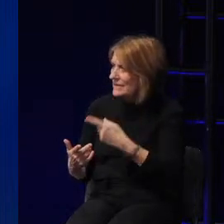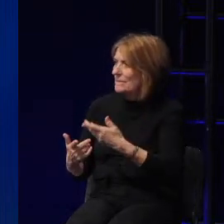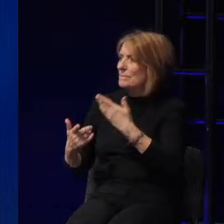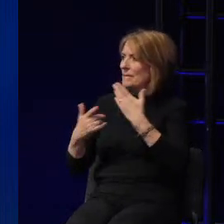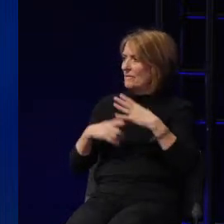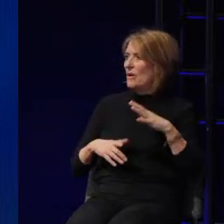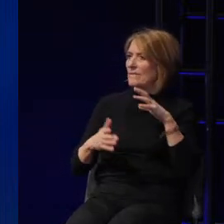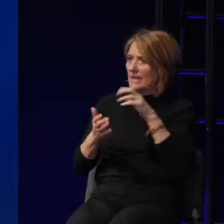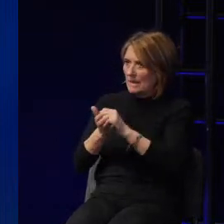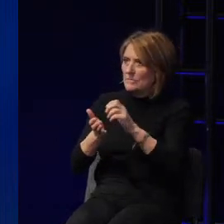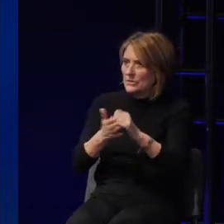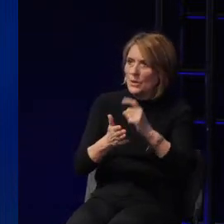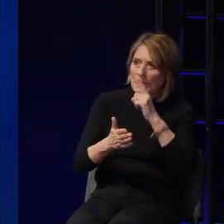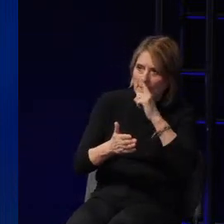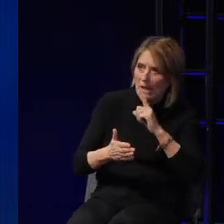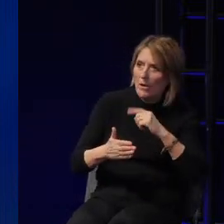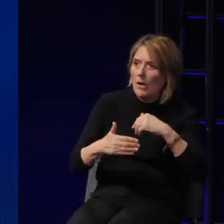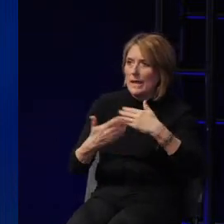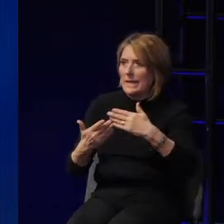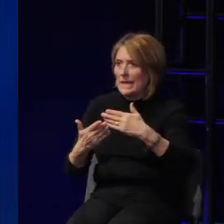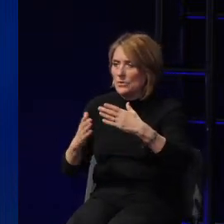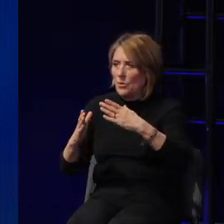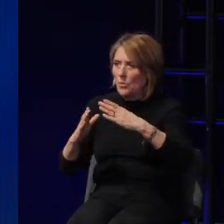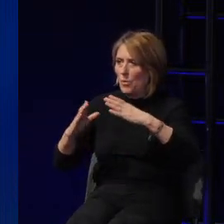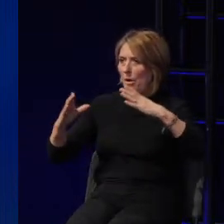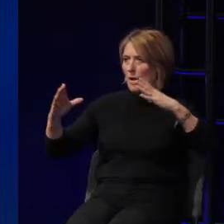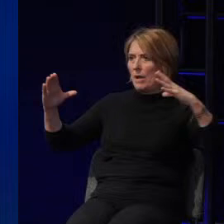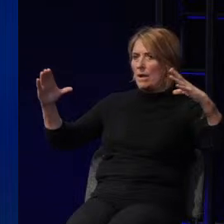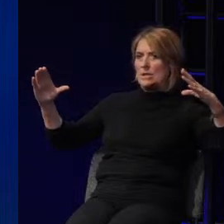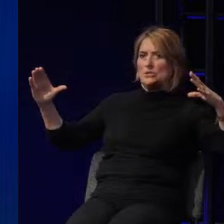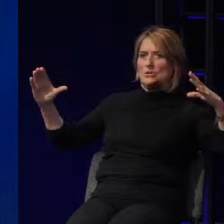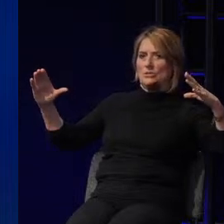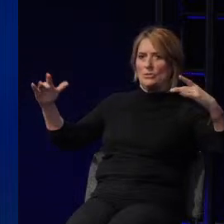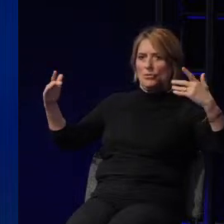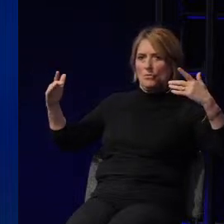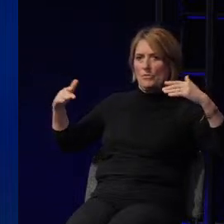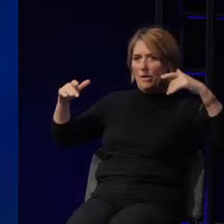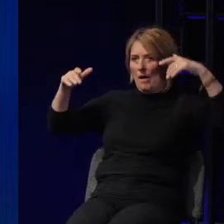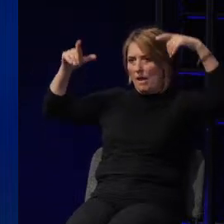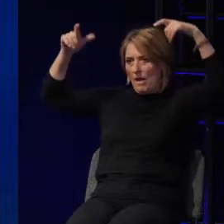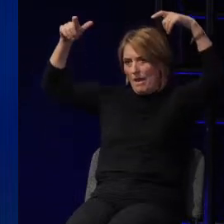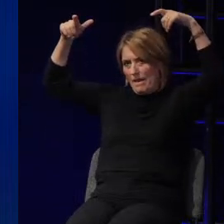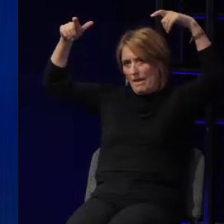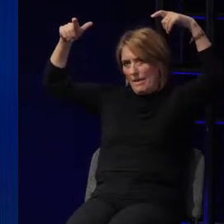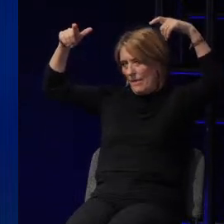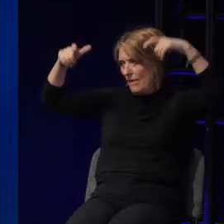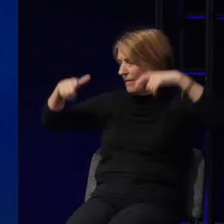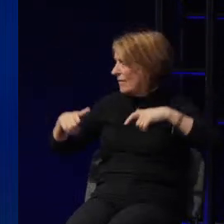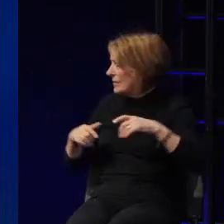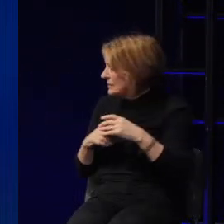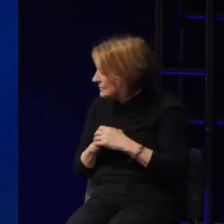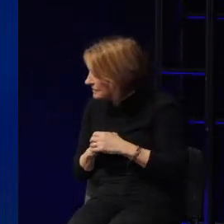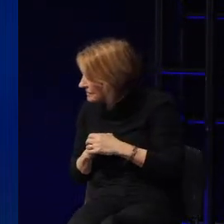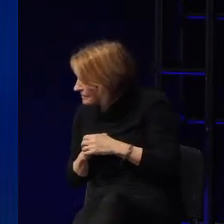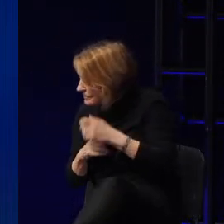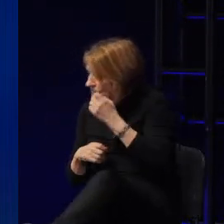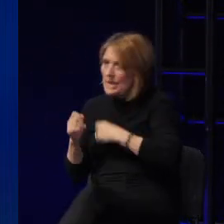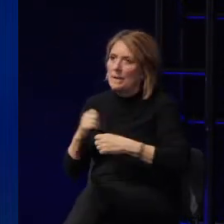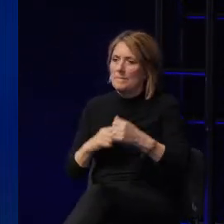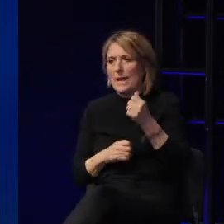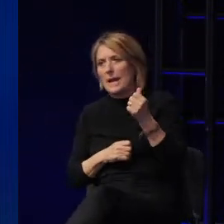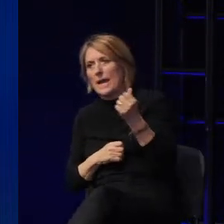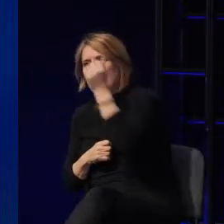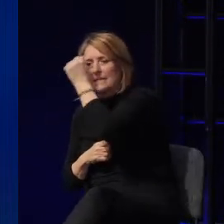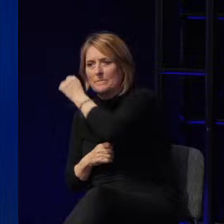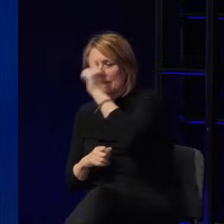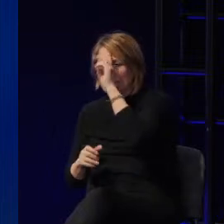I've captured all that, so now I can go out and do the wide shot or I can do the high shot or whatever. So you become sort of this expert in psychology.